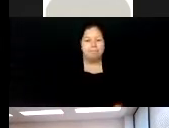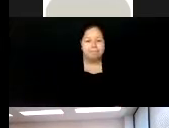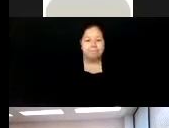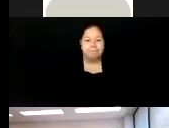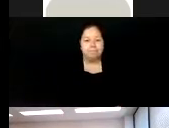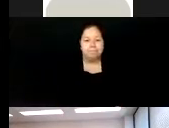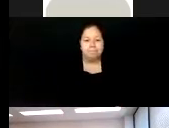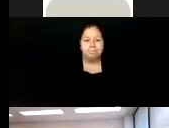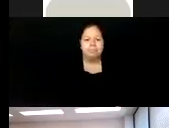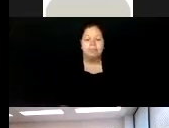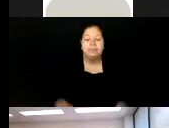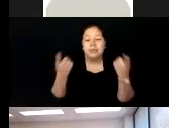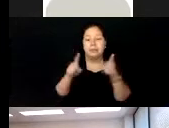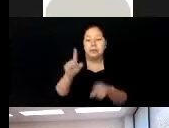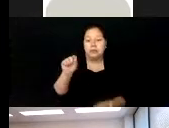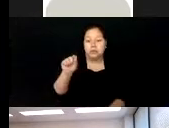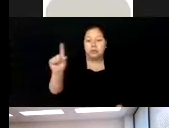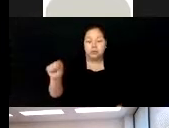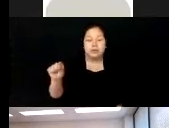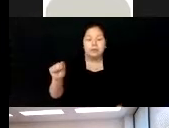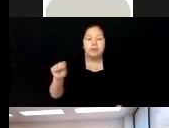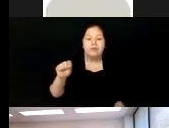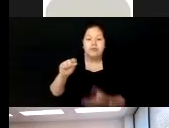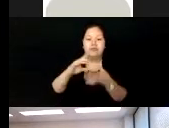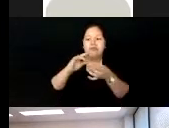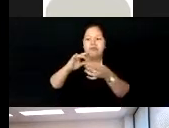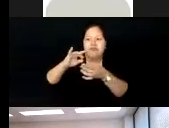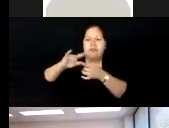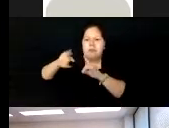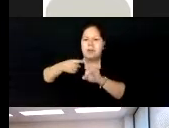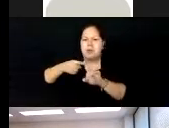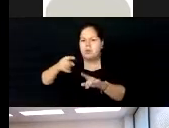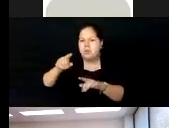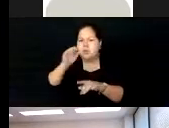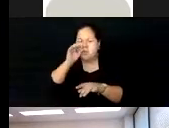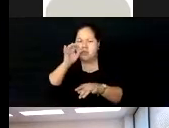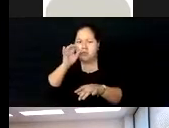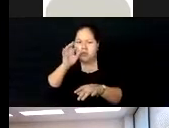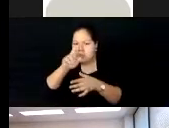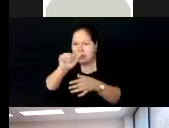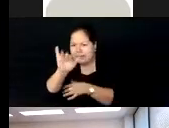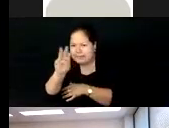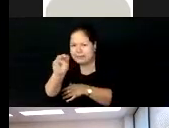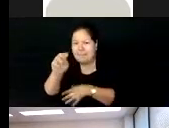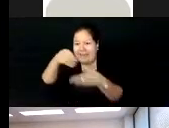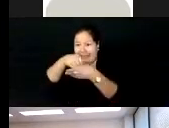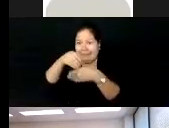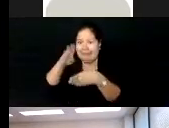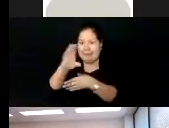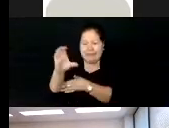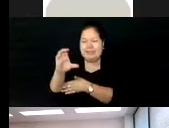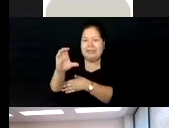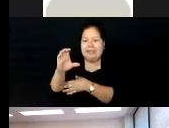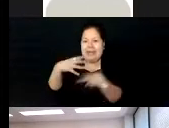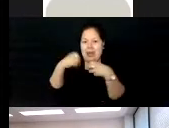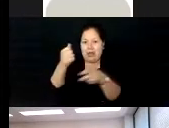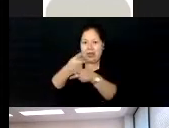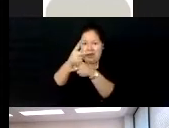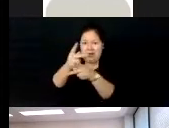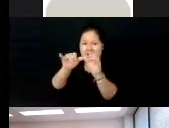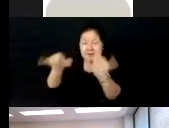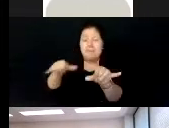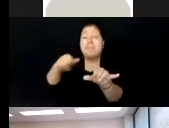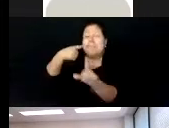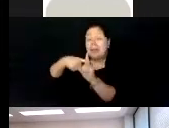In 2020, allegations of racism in the BC healthcare system and the subsequent In Plain Sight report that was released in November